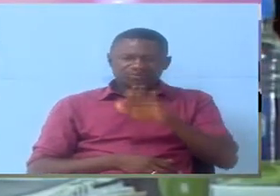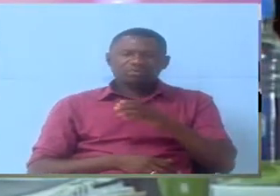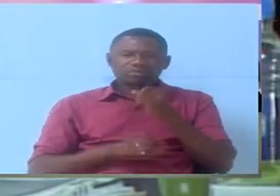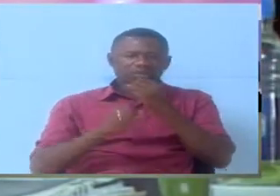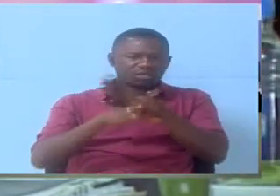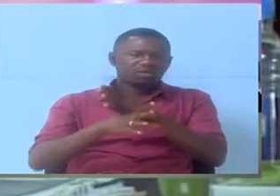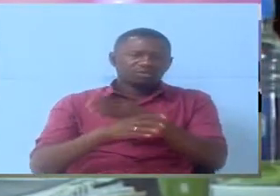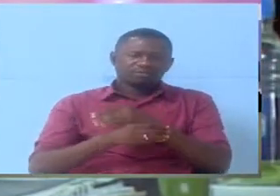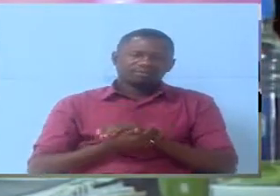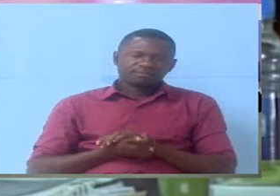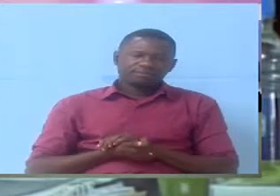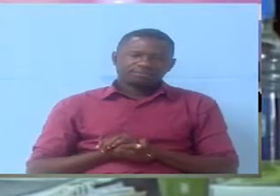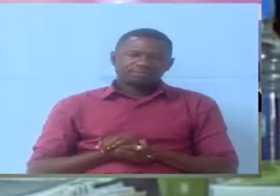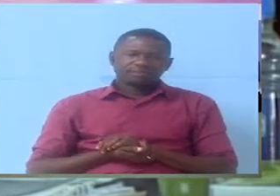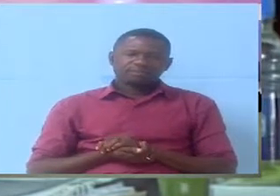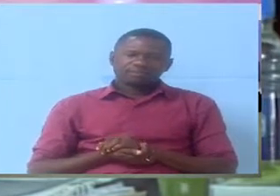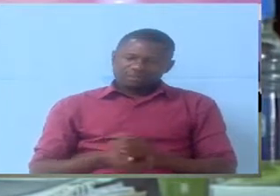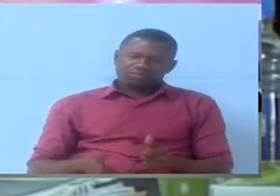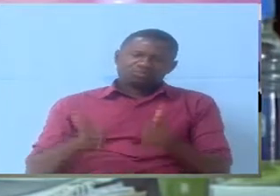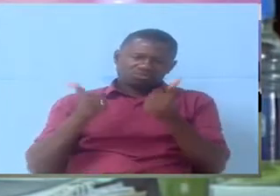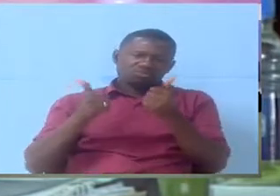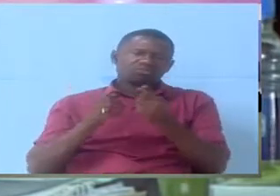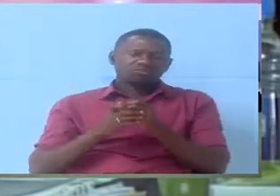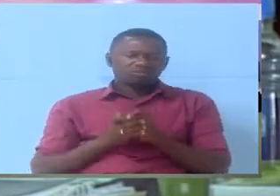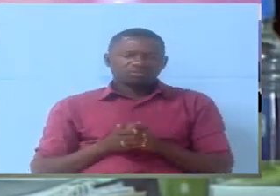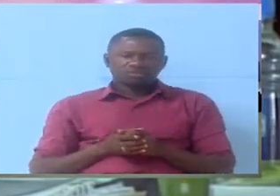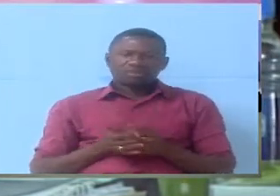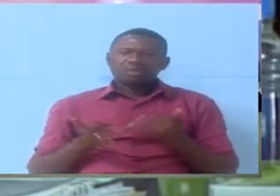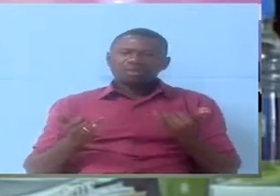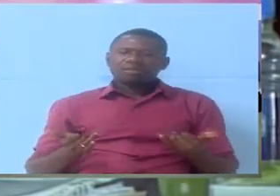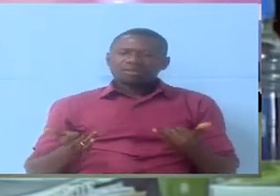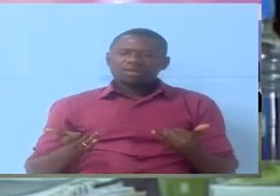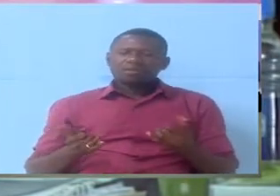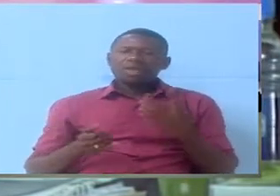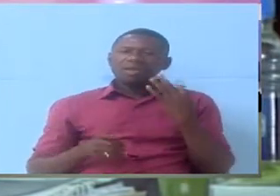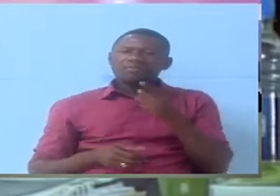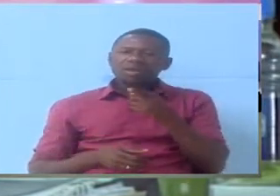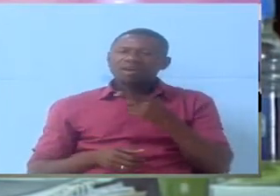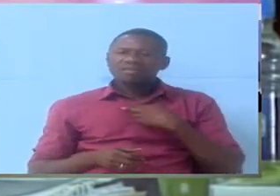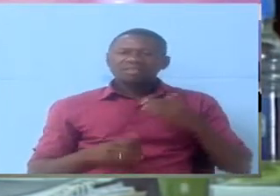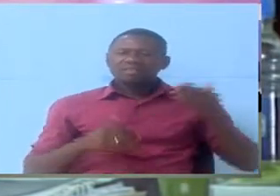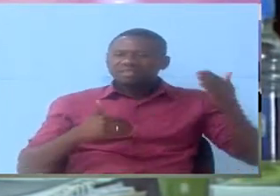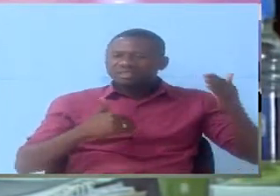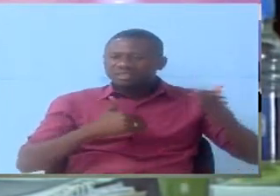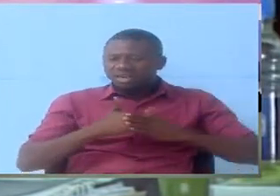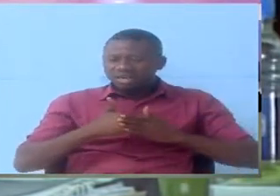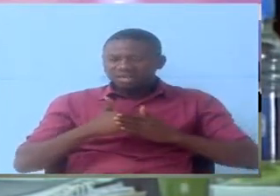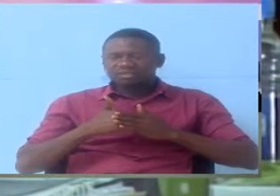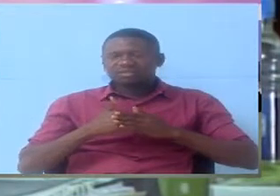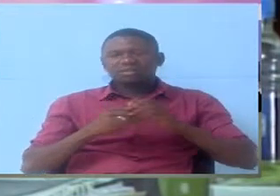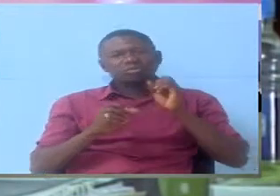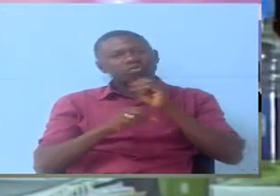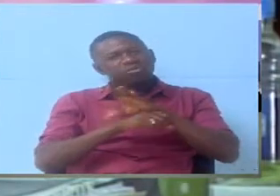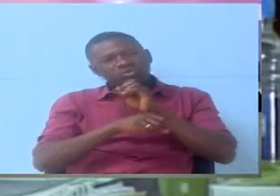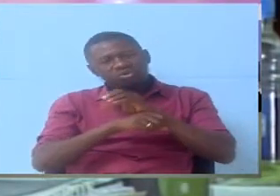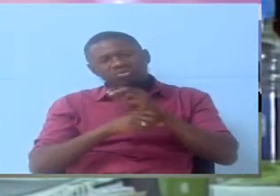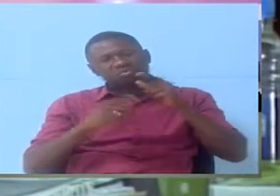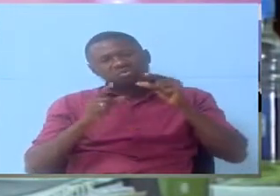It's good. If you have any concluding remarks to make, Mr. Jallow, you may please proceed to do so now.